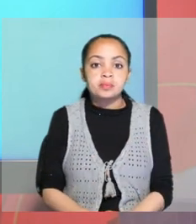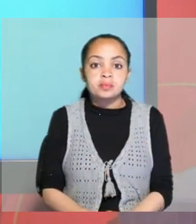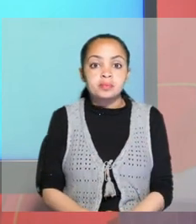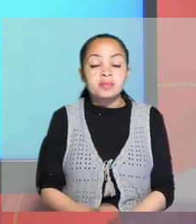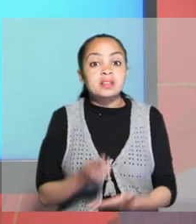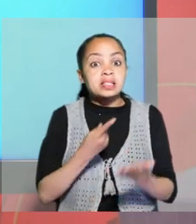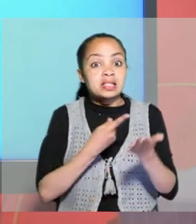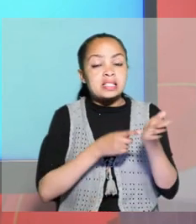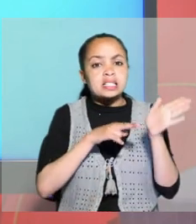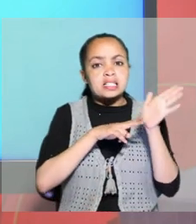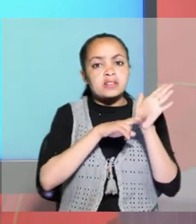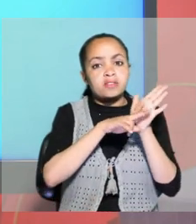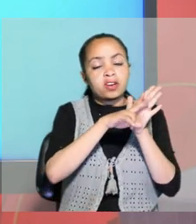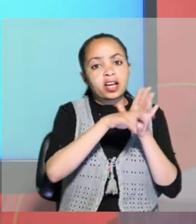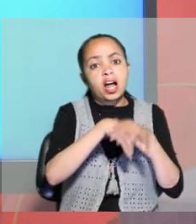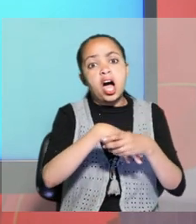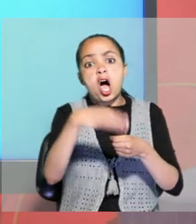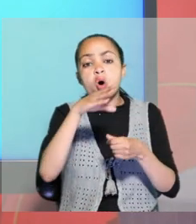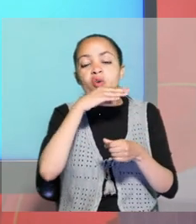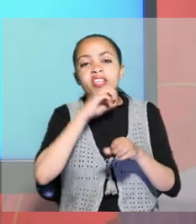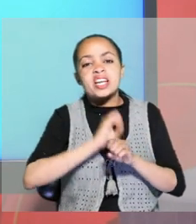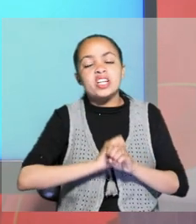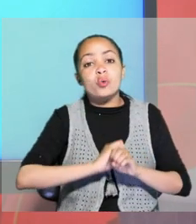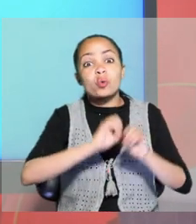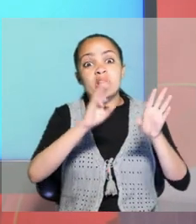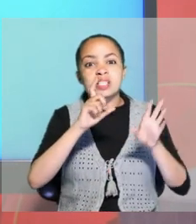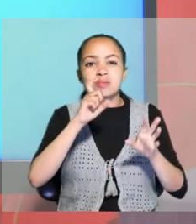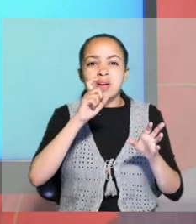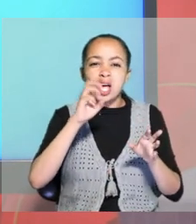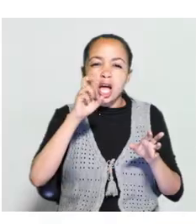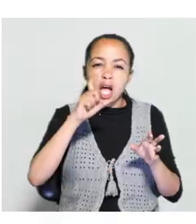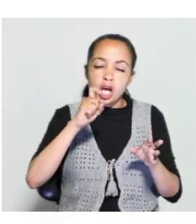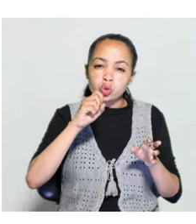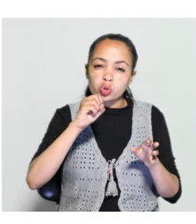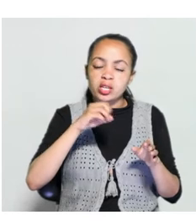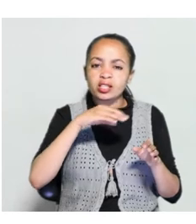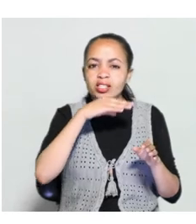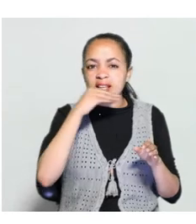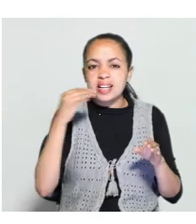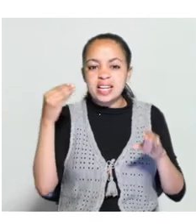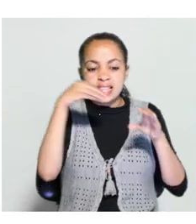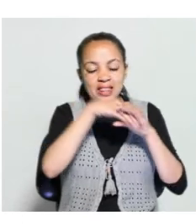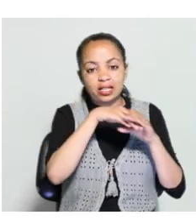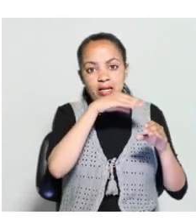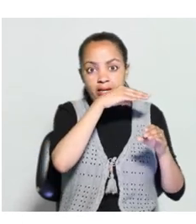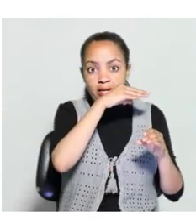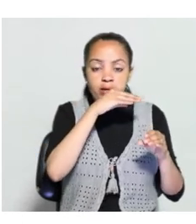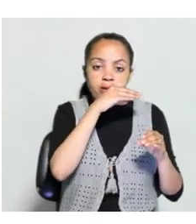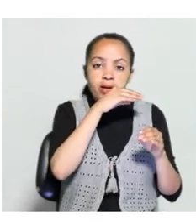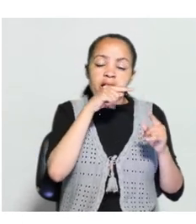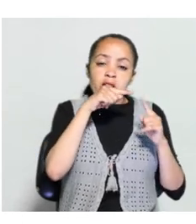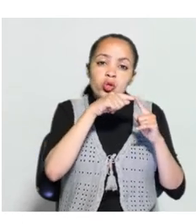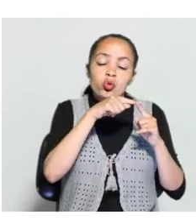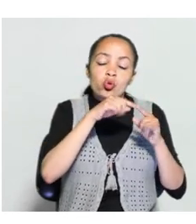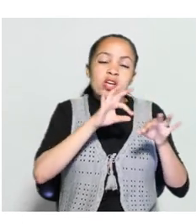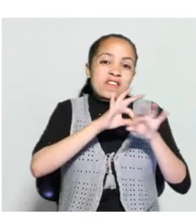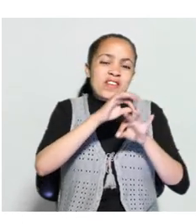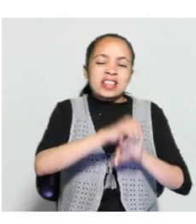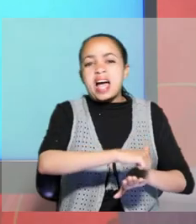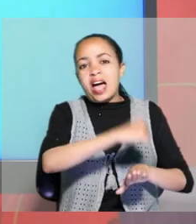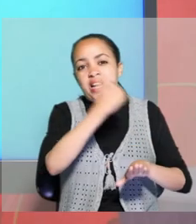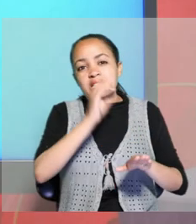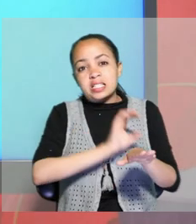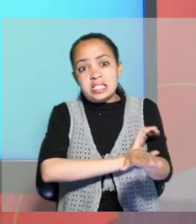This virus become bad out and released by exocytosis, here by endocytosis entry, and by exocytosis to infect another